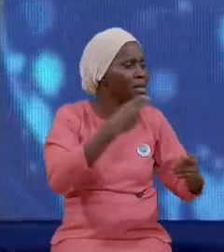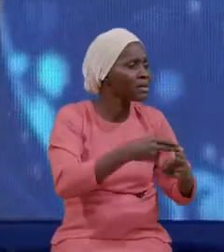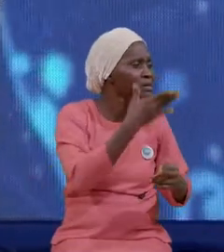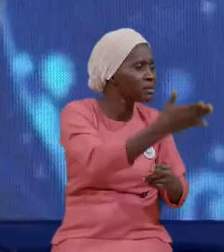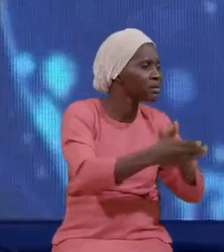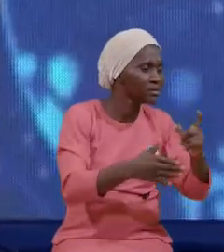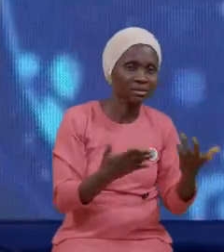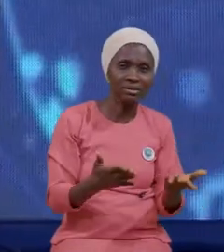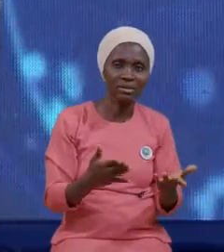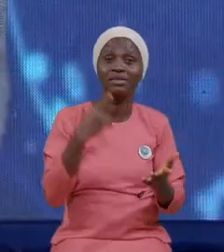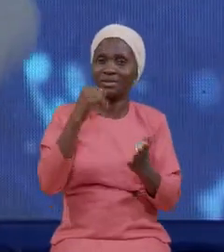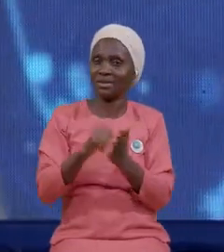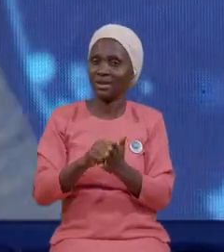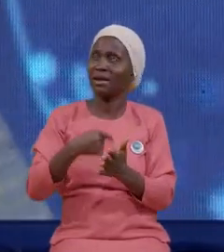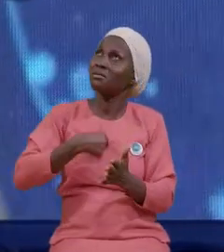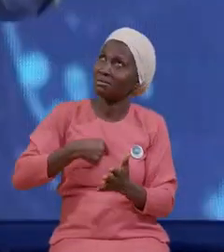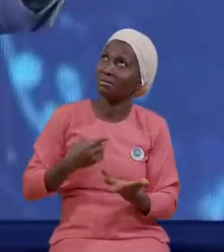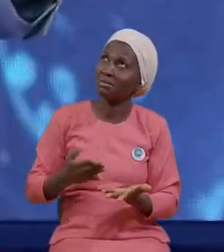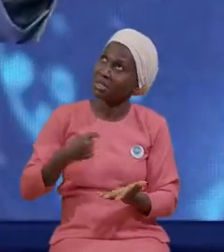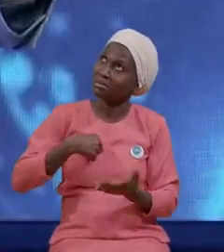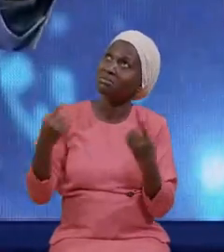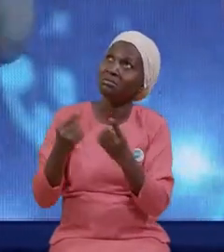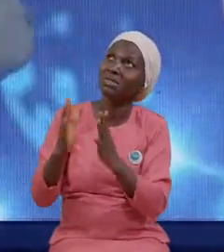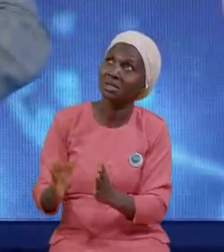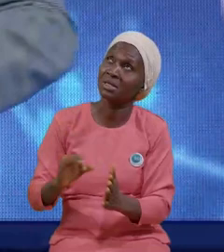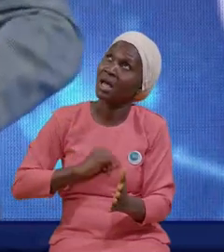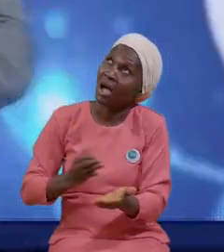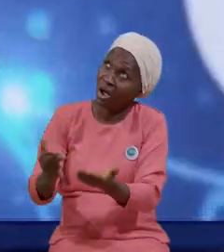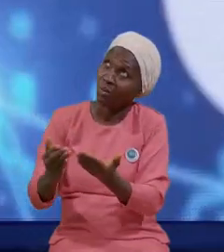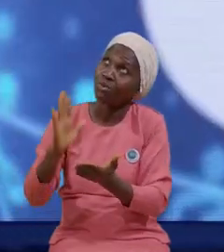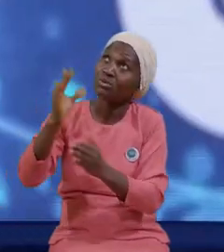there? I am so and so, I am a sinner, I want your salvation.